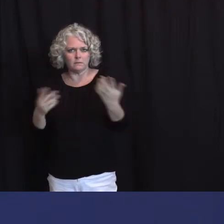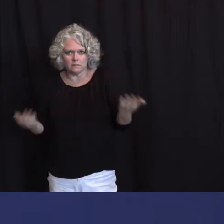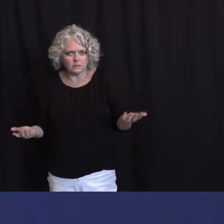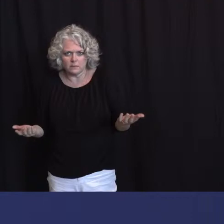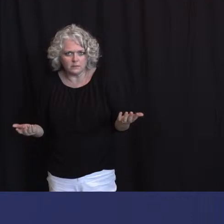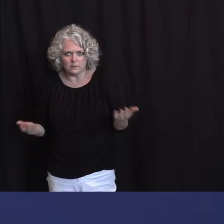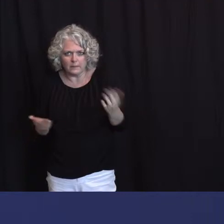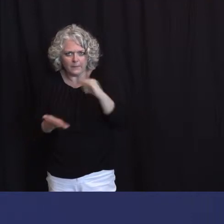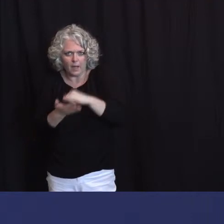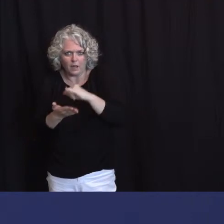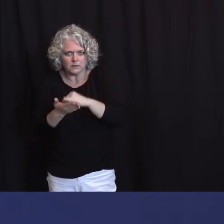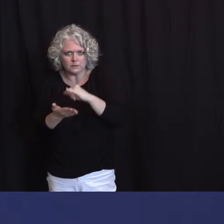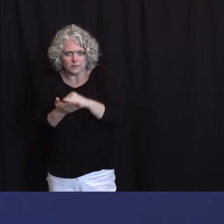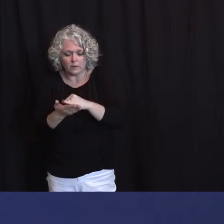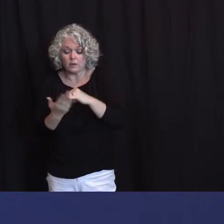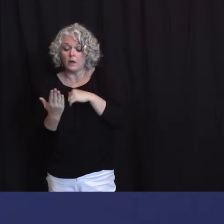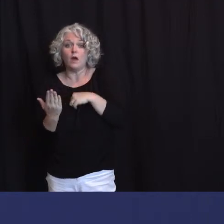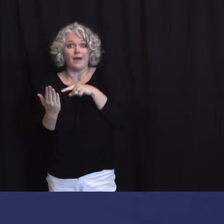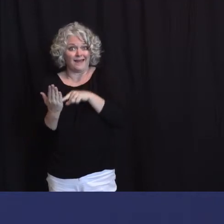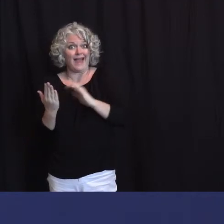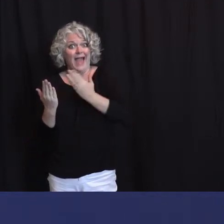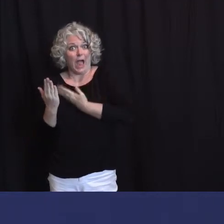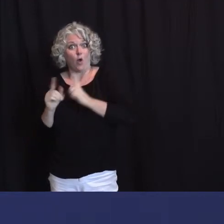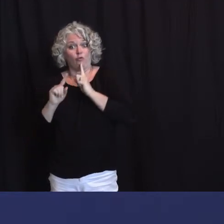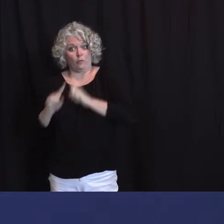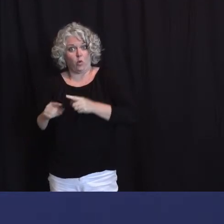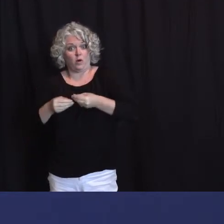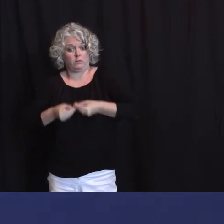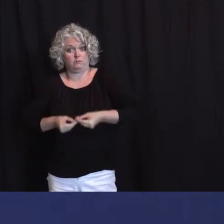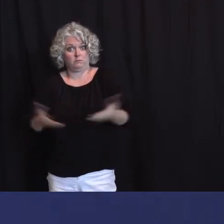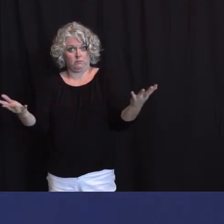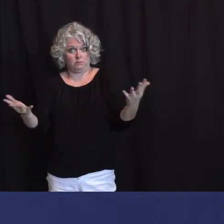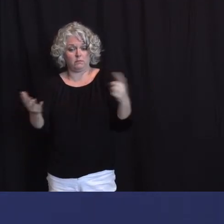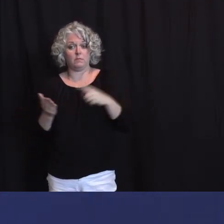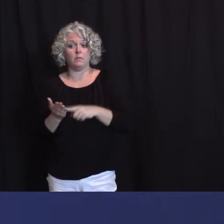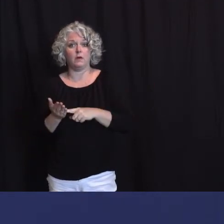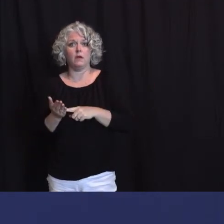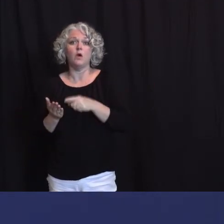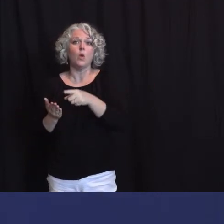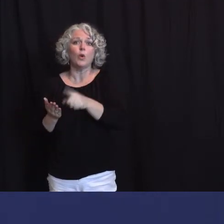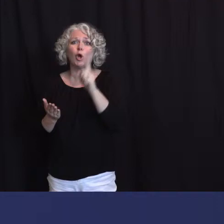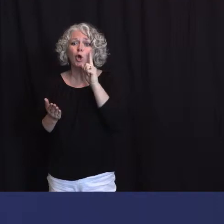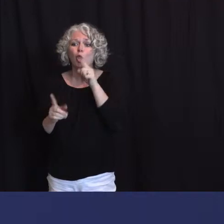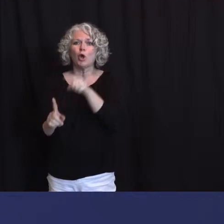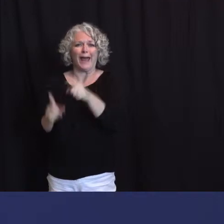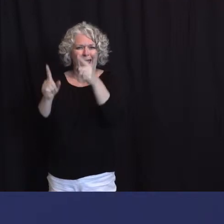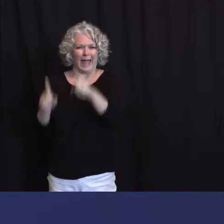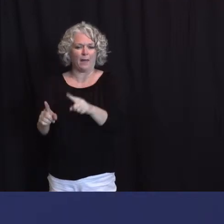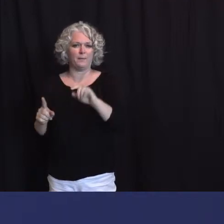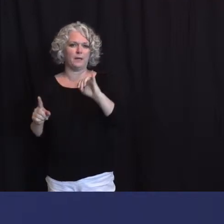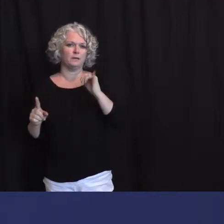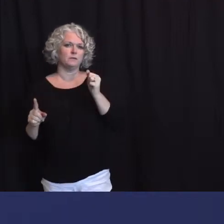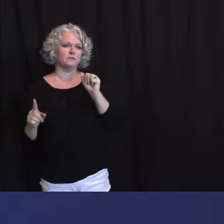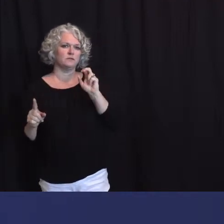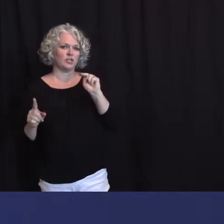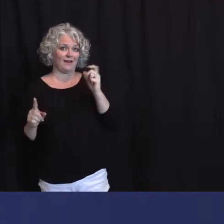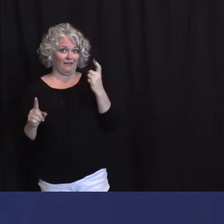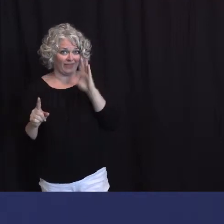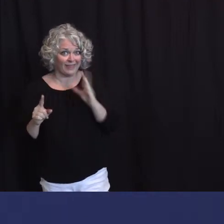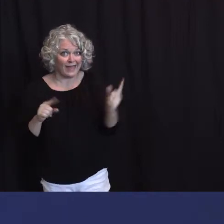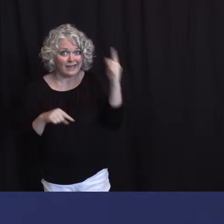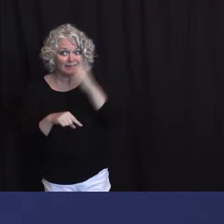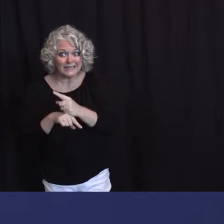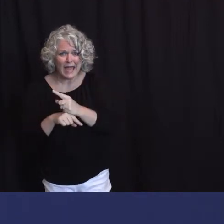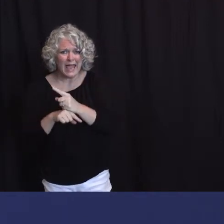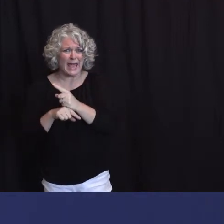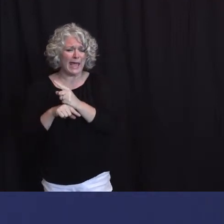this report, we had said after we got word of the awful incidents on January 11th that I